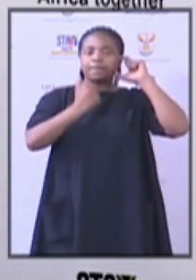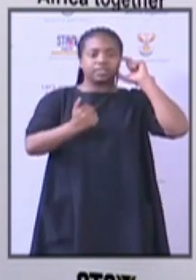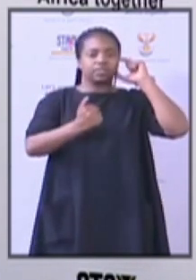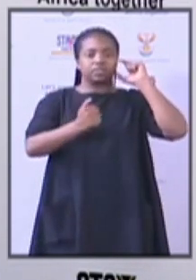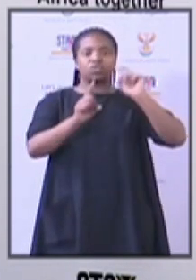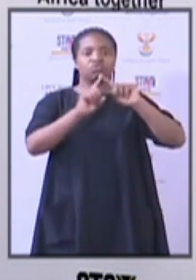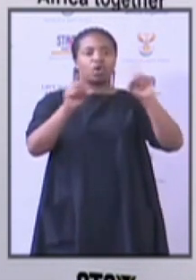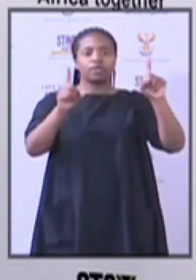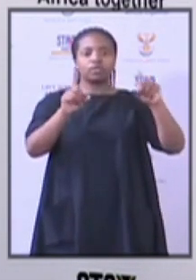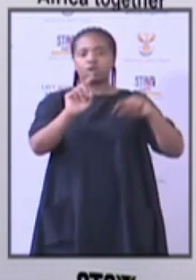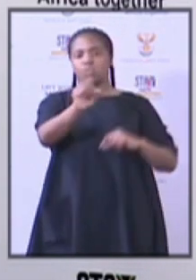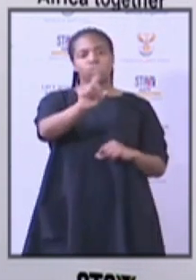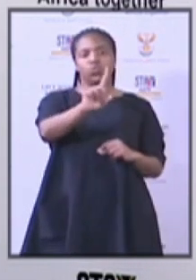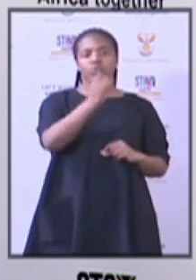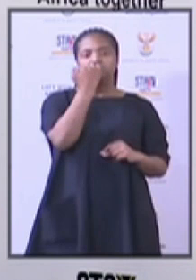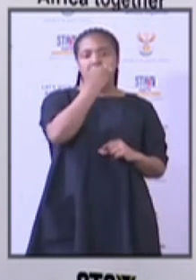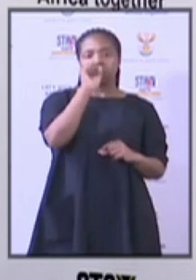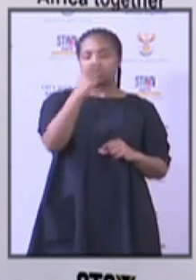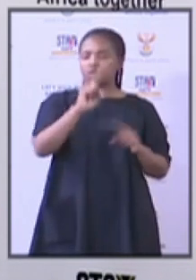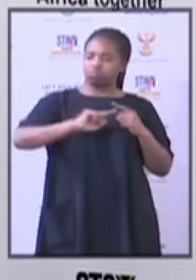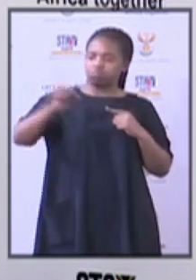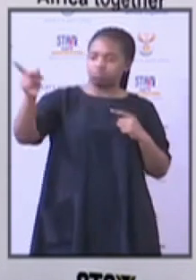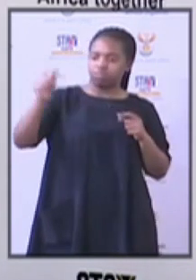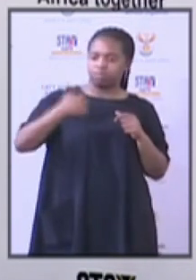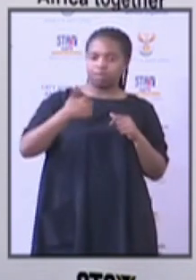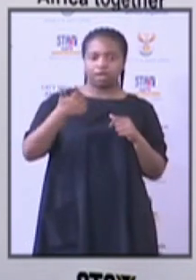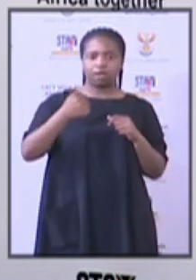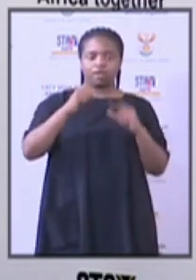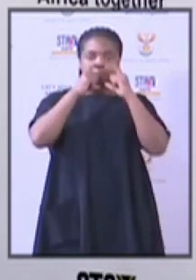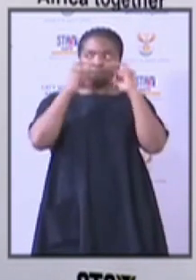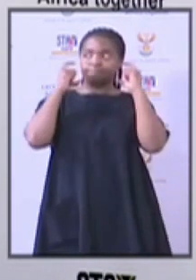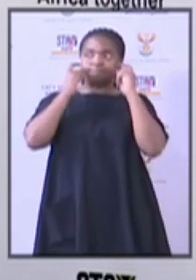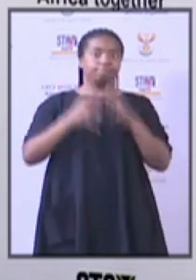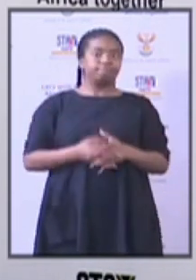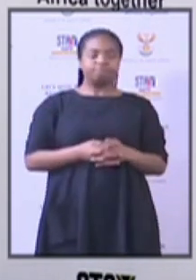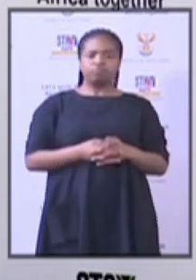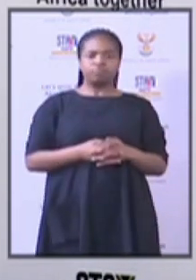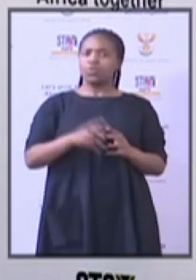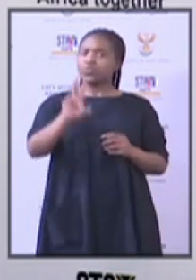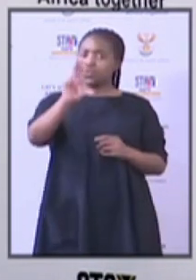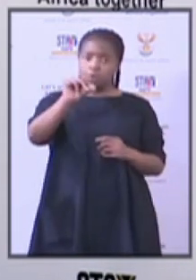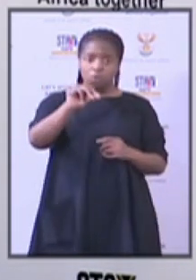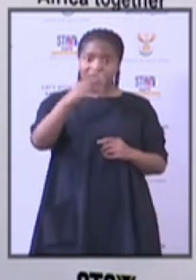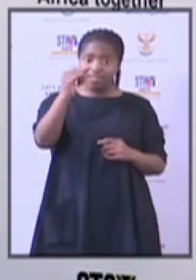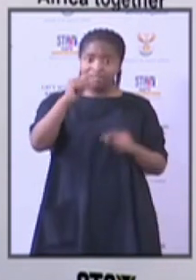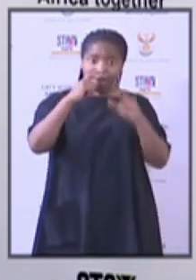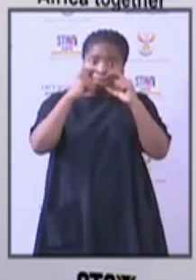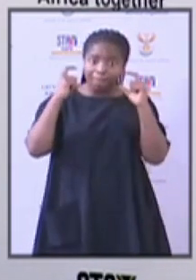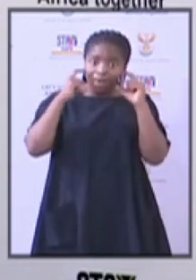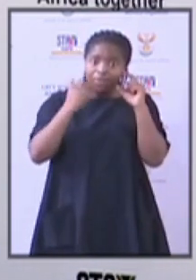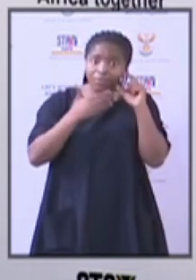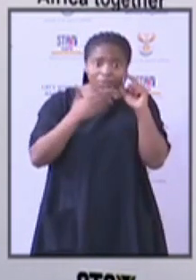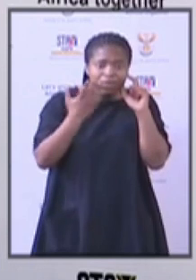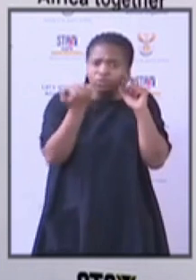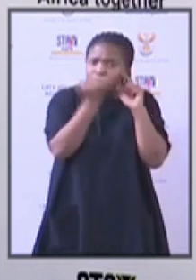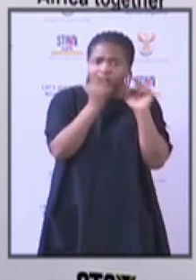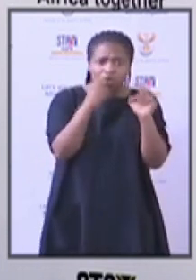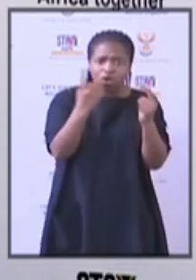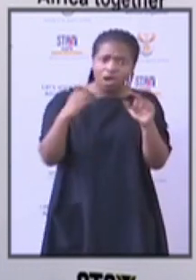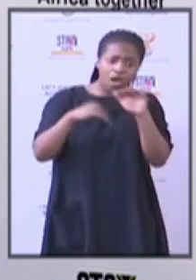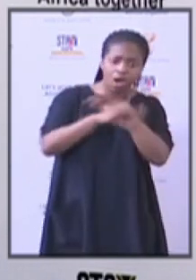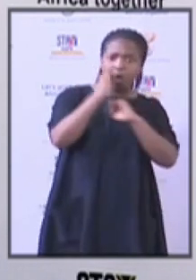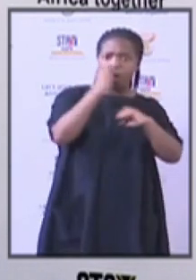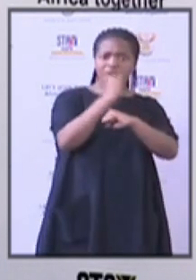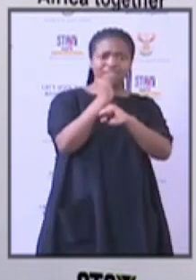they turn you away from a Home Affairs office and say you don't have a mask, because we don't allow anybody to enter our office without a mask. We